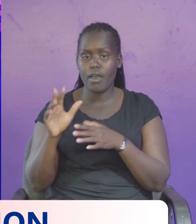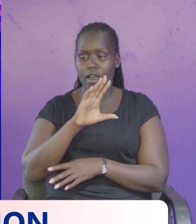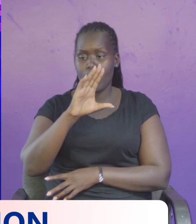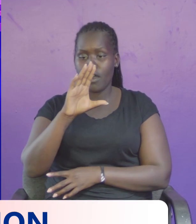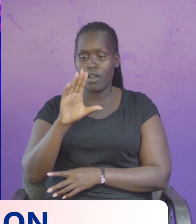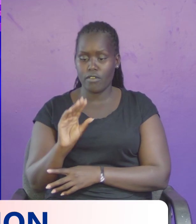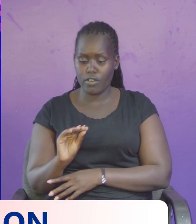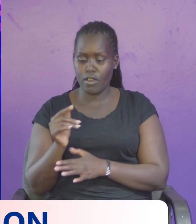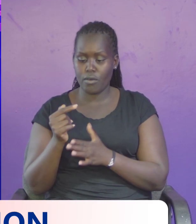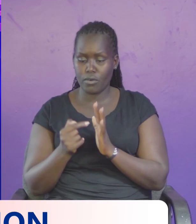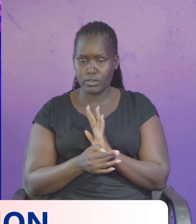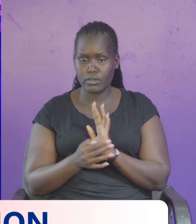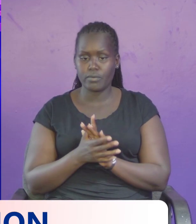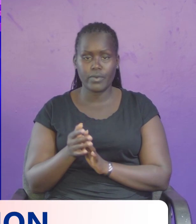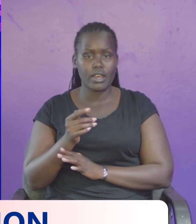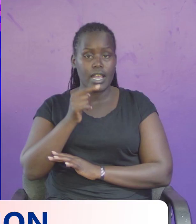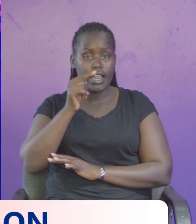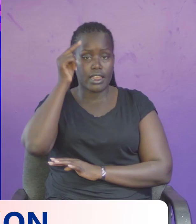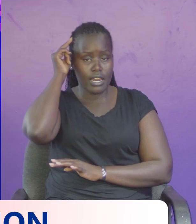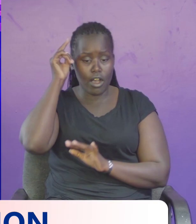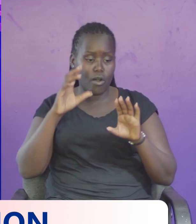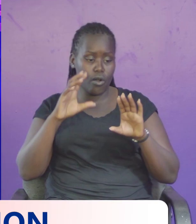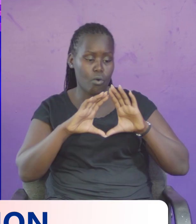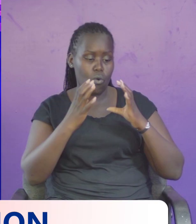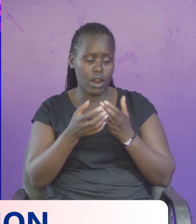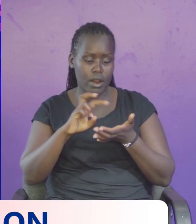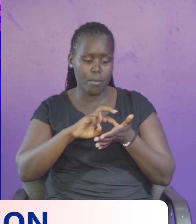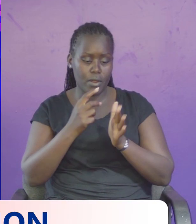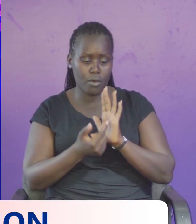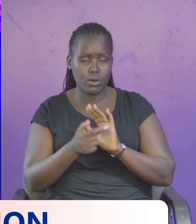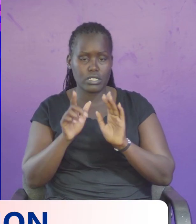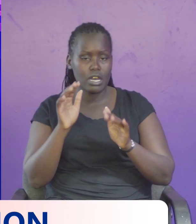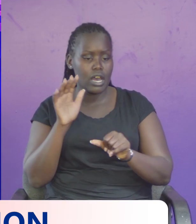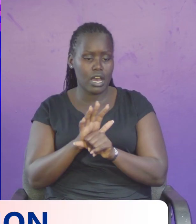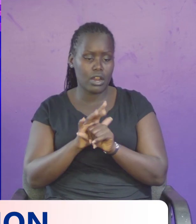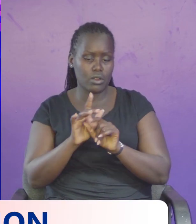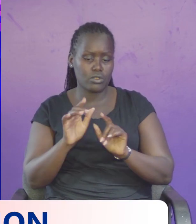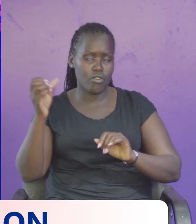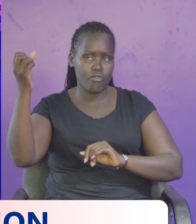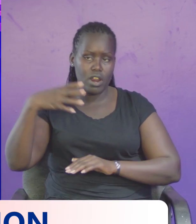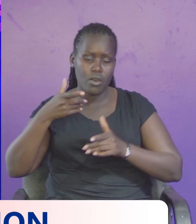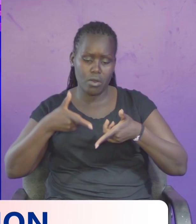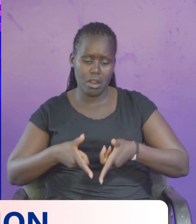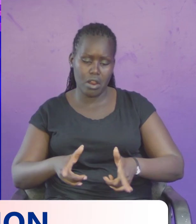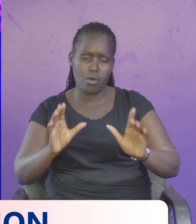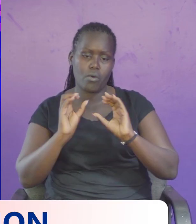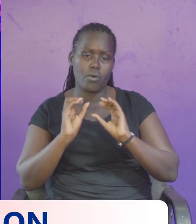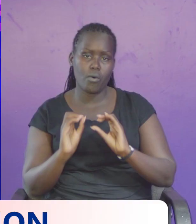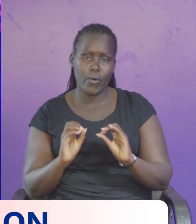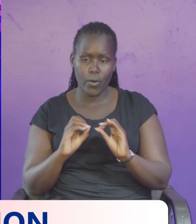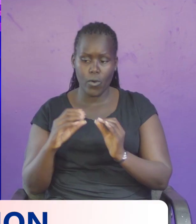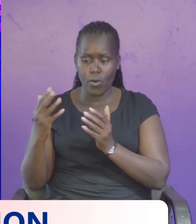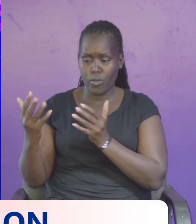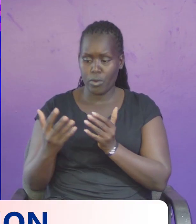a what? The dark continent. The dark continent. Meaning that a lot of light has not been allowed. Okay. Actually, they brought in